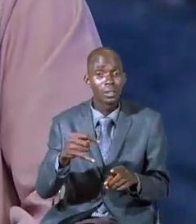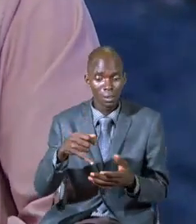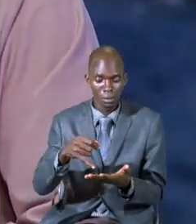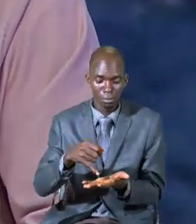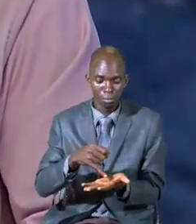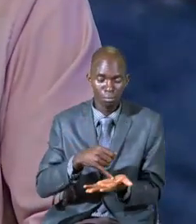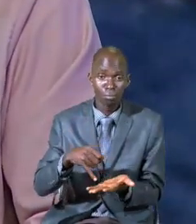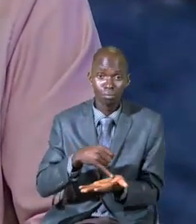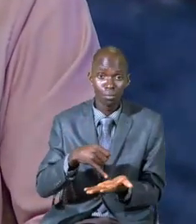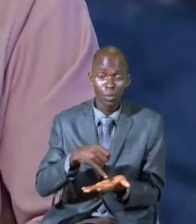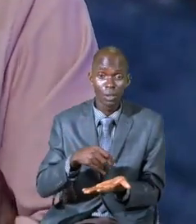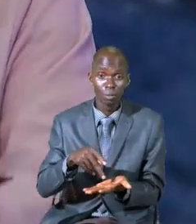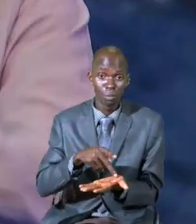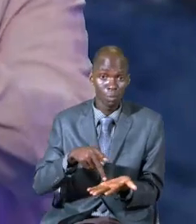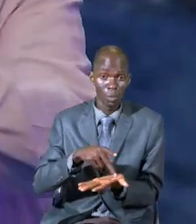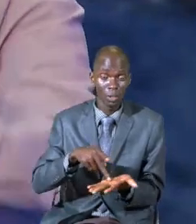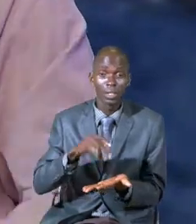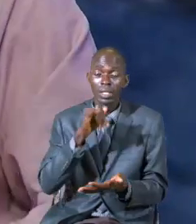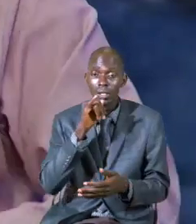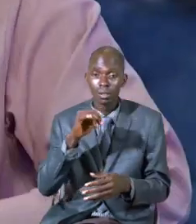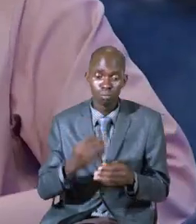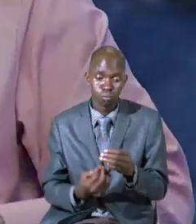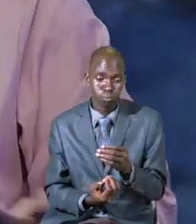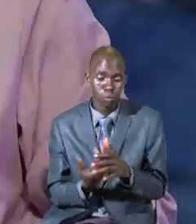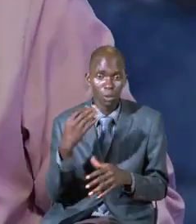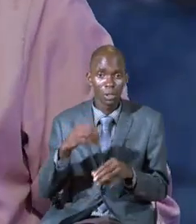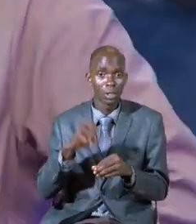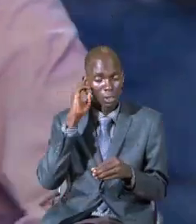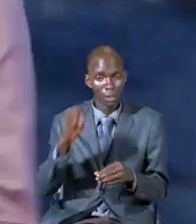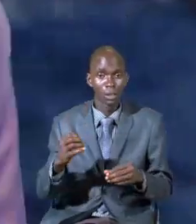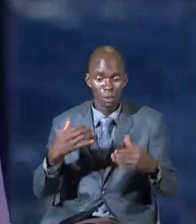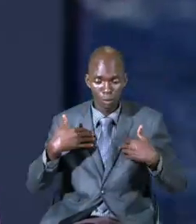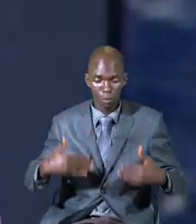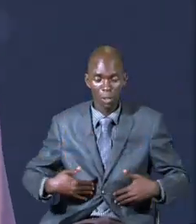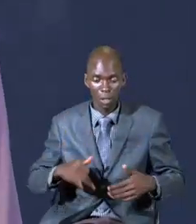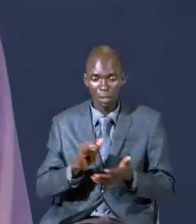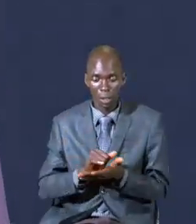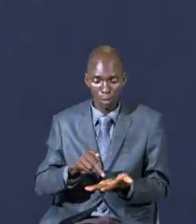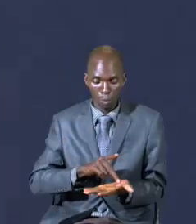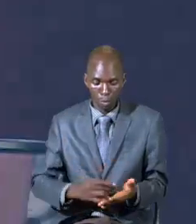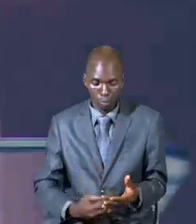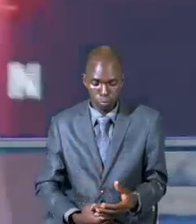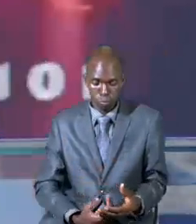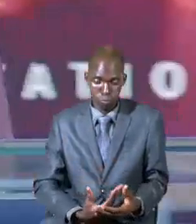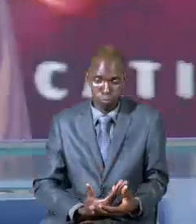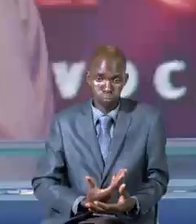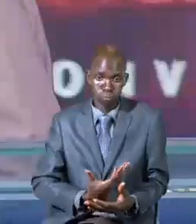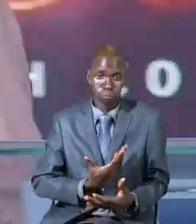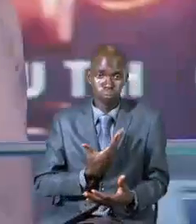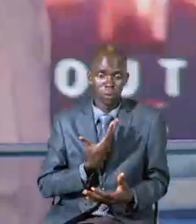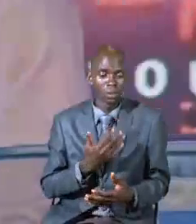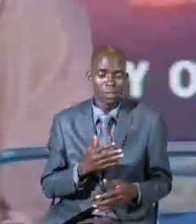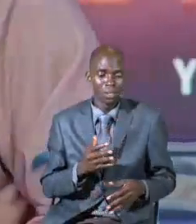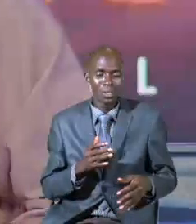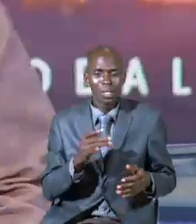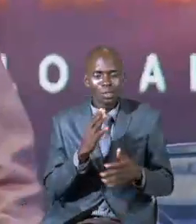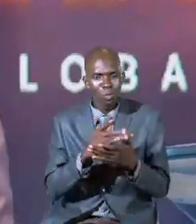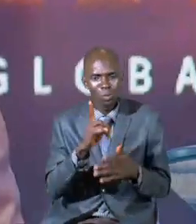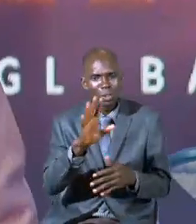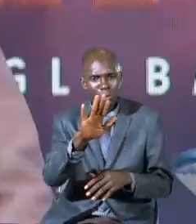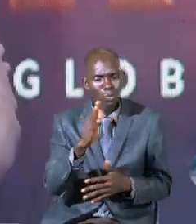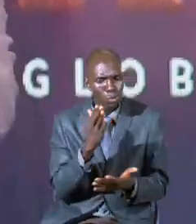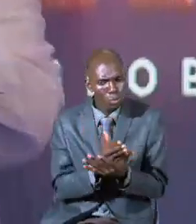It's going up in the veins. And the poison is soon gets to the heart. But he says, no, I'll think about that later. I'm going to